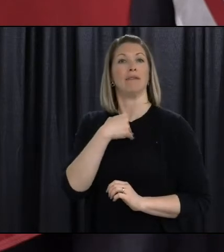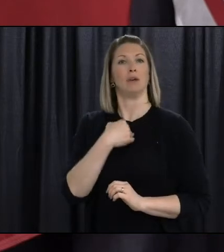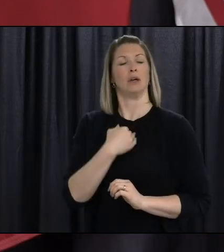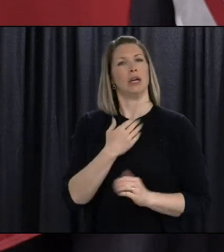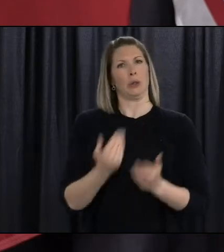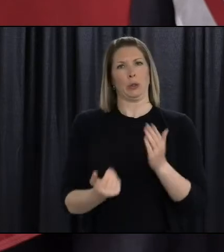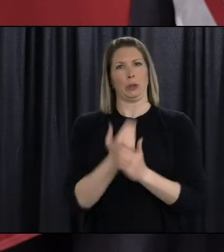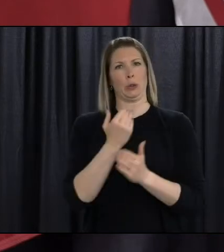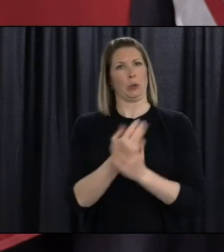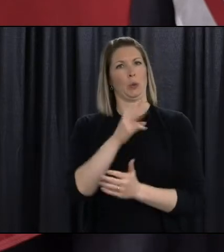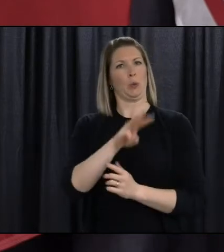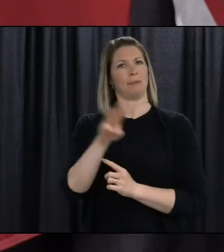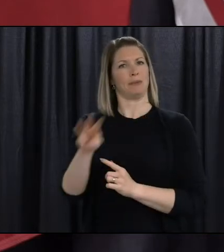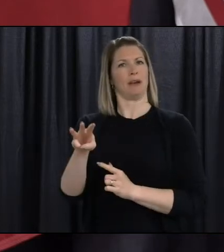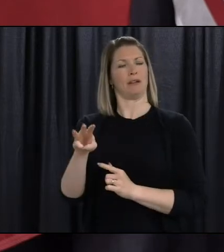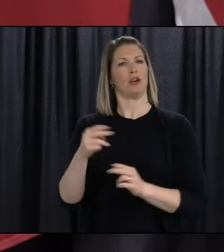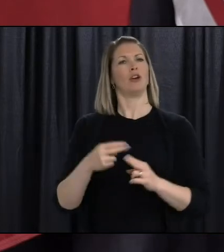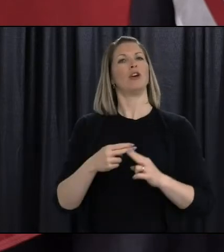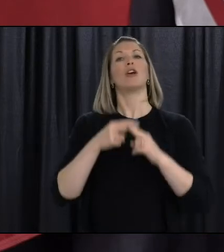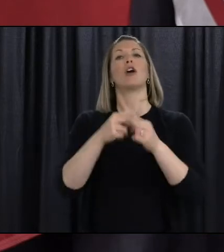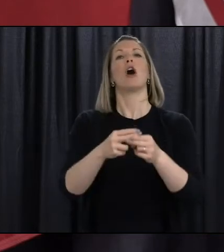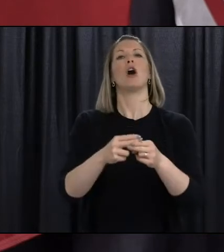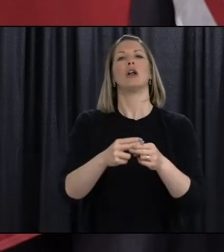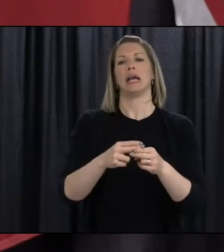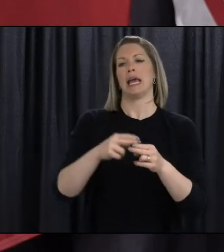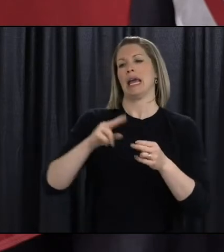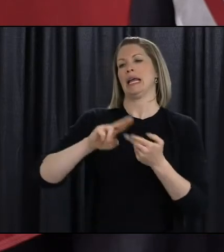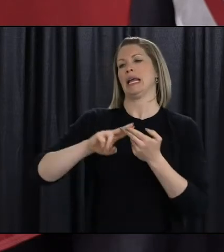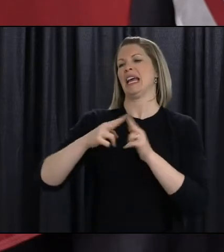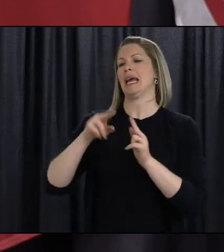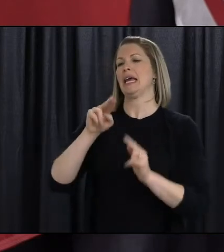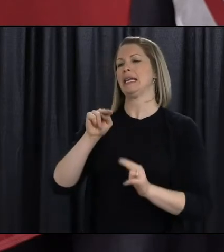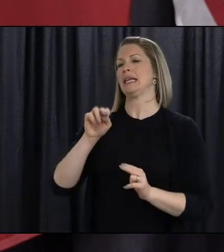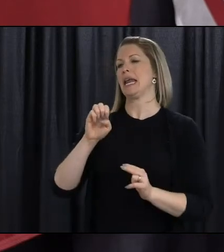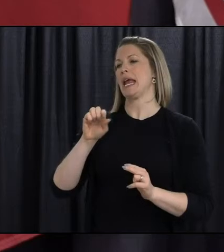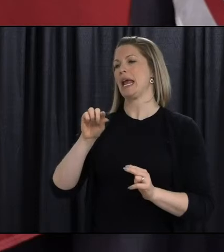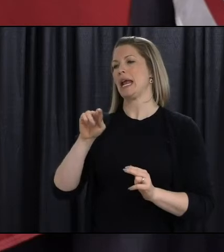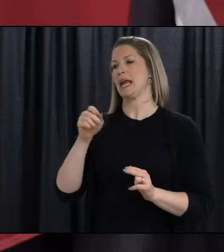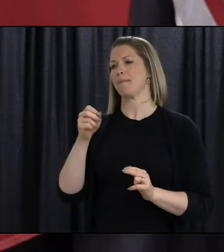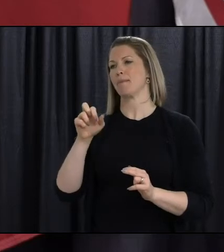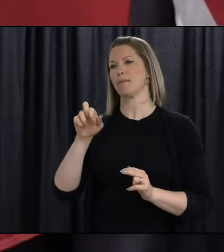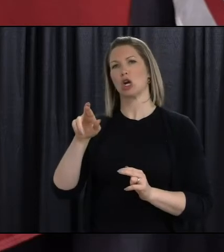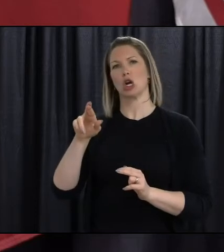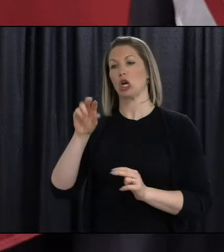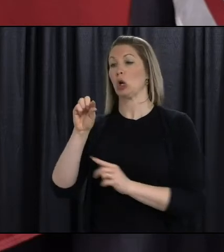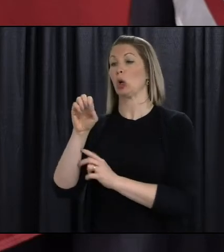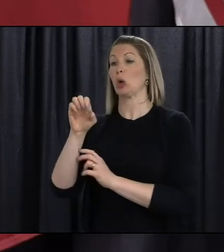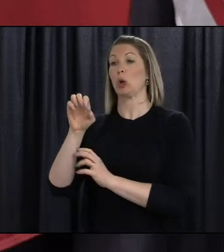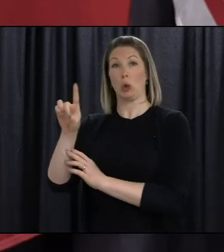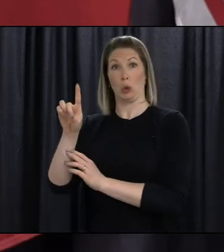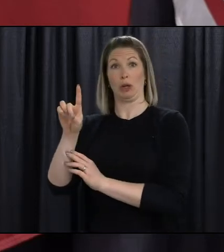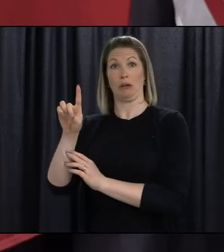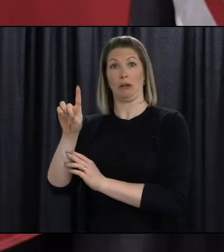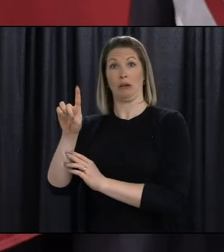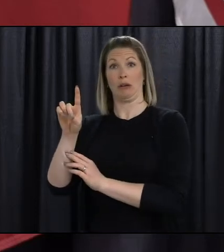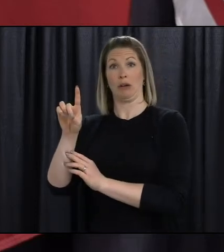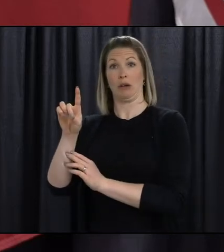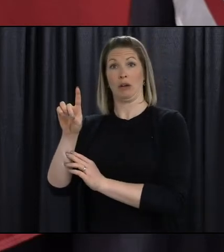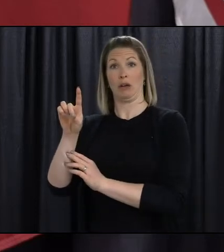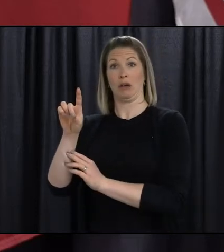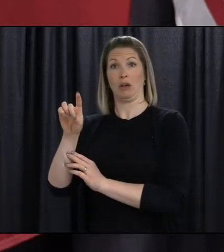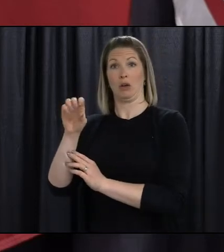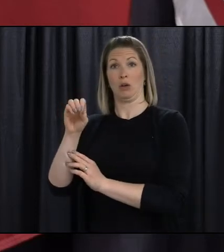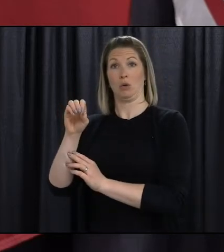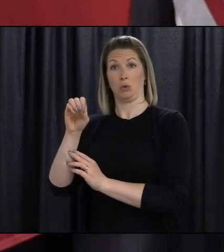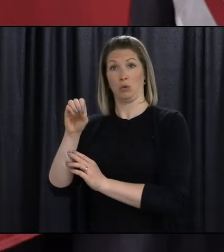Good, and that's an initiative with the St. John's Board of Trade and 11 other partners across the province, and there's room for more. So